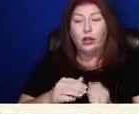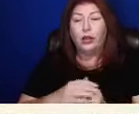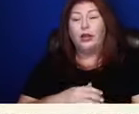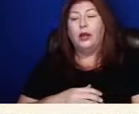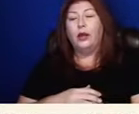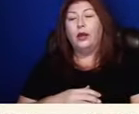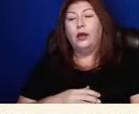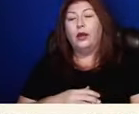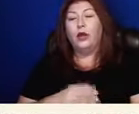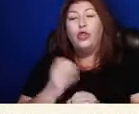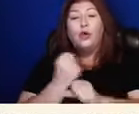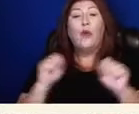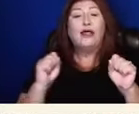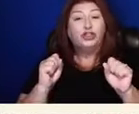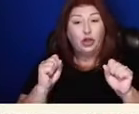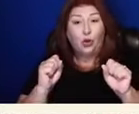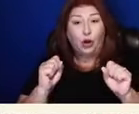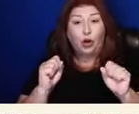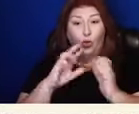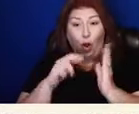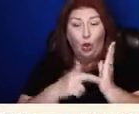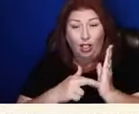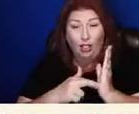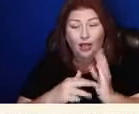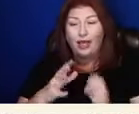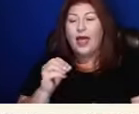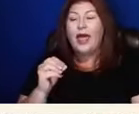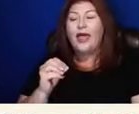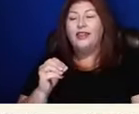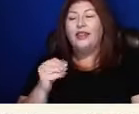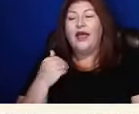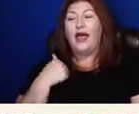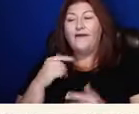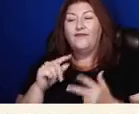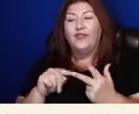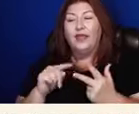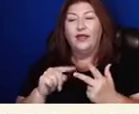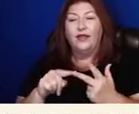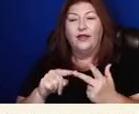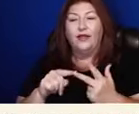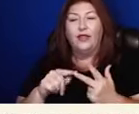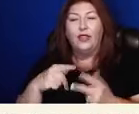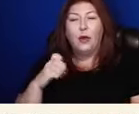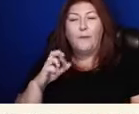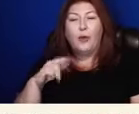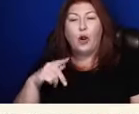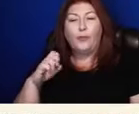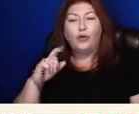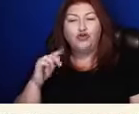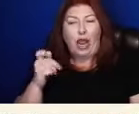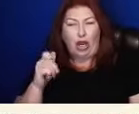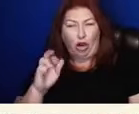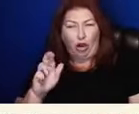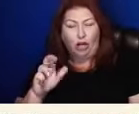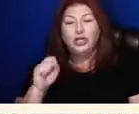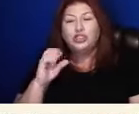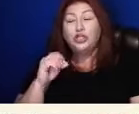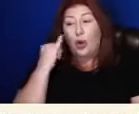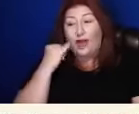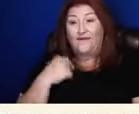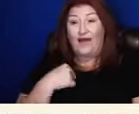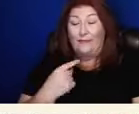the rescuer role that we can play. And then there is the perpetrator role, right? And so if I'm playing this out